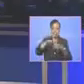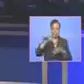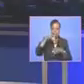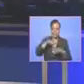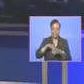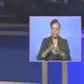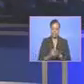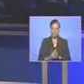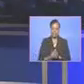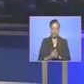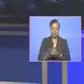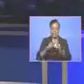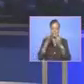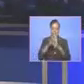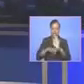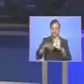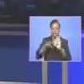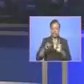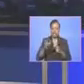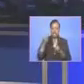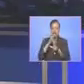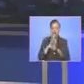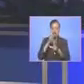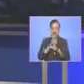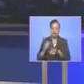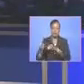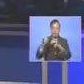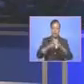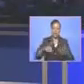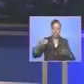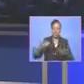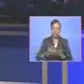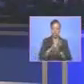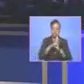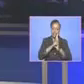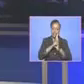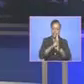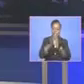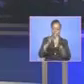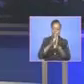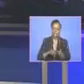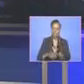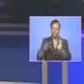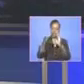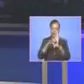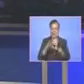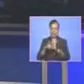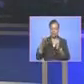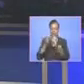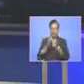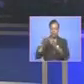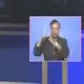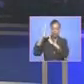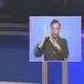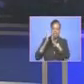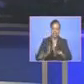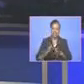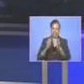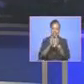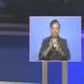All right. Well, the Department of Labor is moving in a new direction in an effort to connect more Bahamians with employment opportunities. Now, while